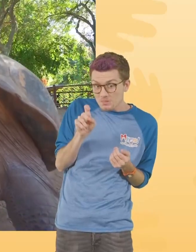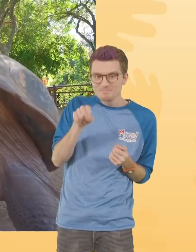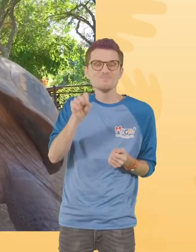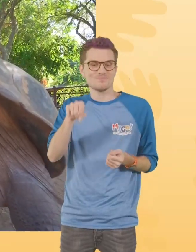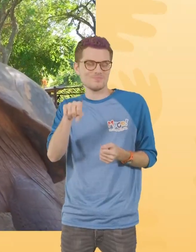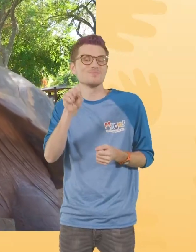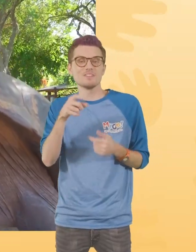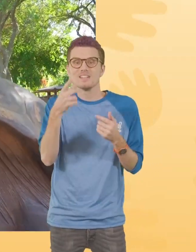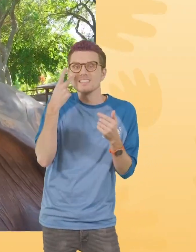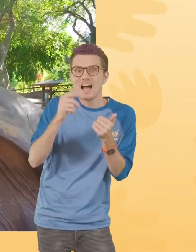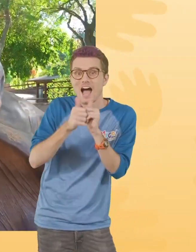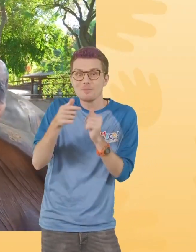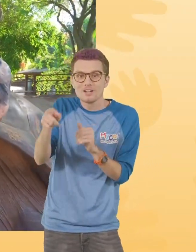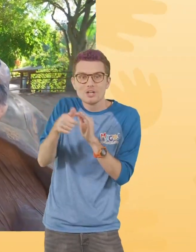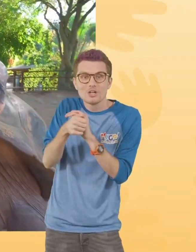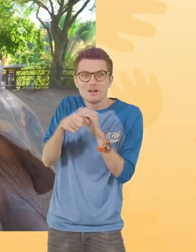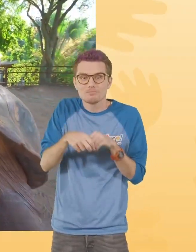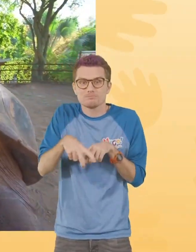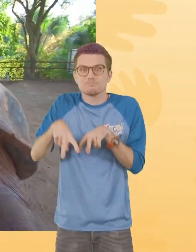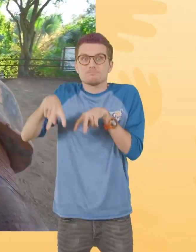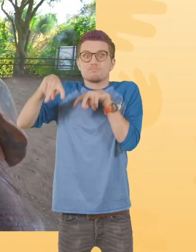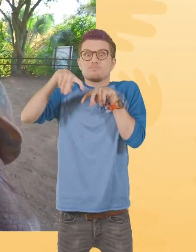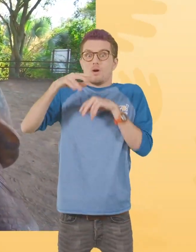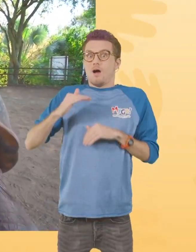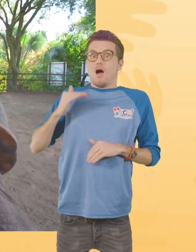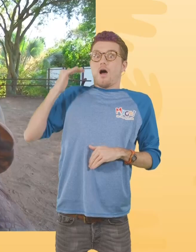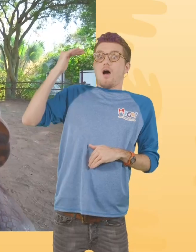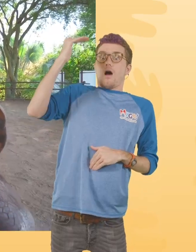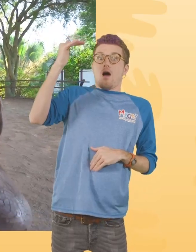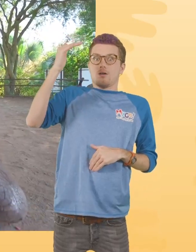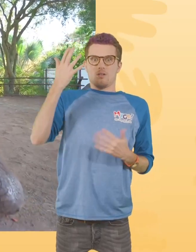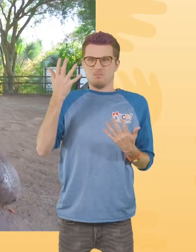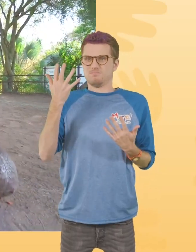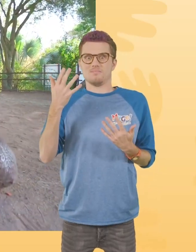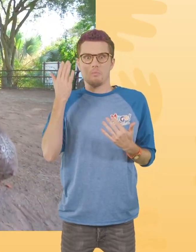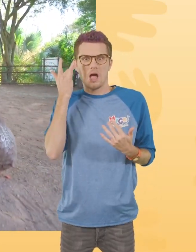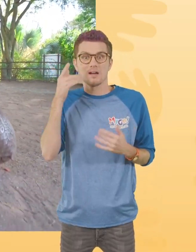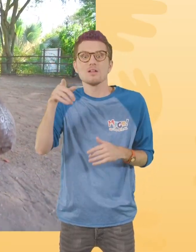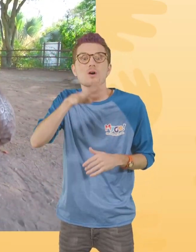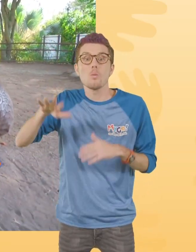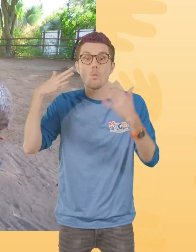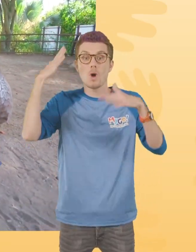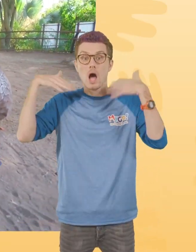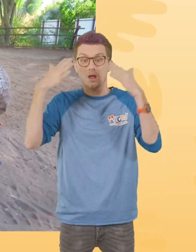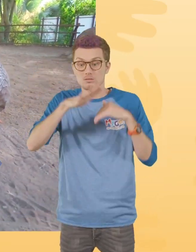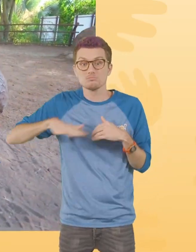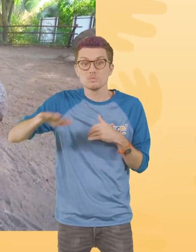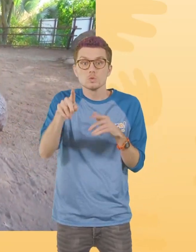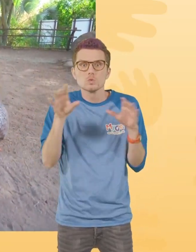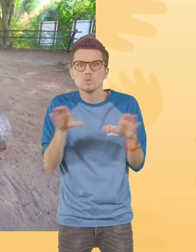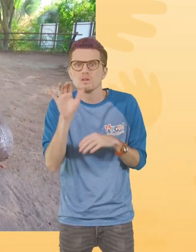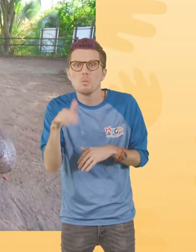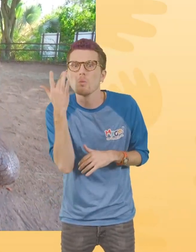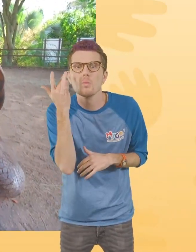good? Yeah. Do you see how the tortoise is standing on its legs really high in the air? In the